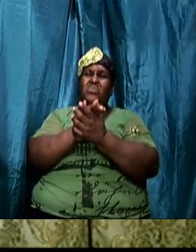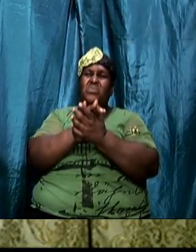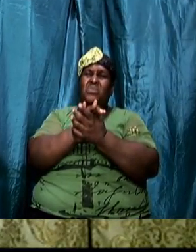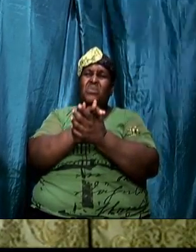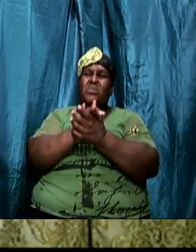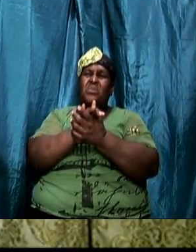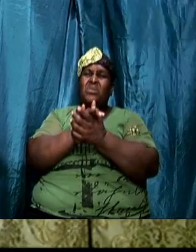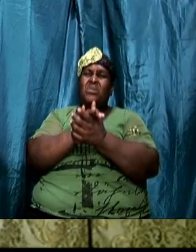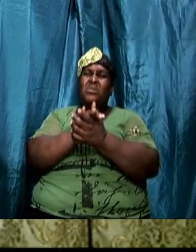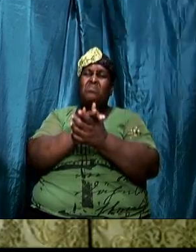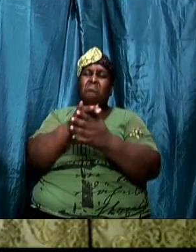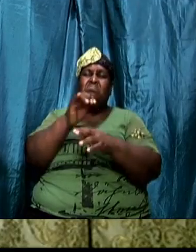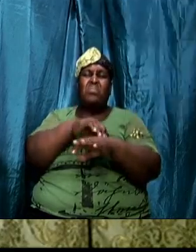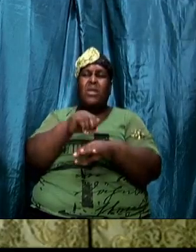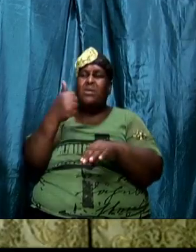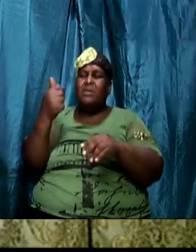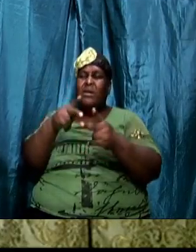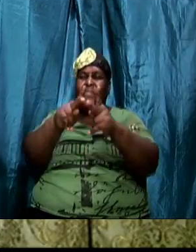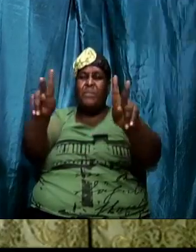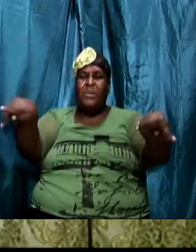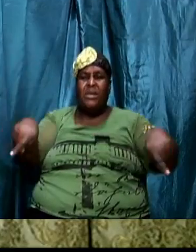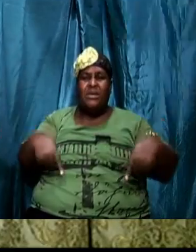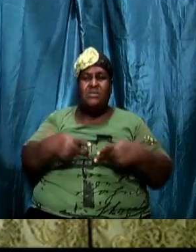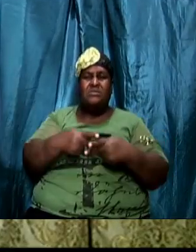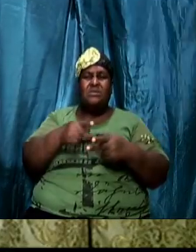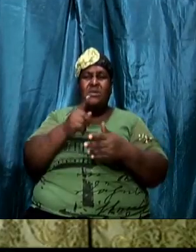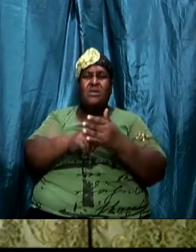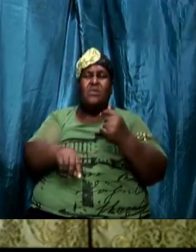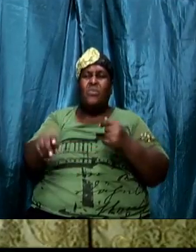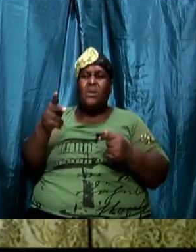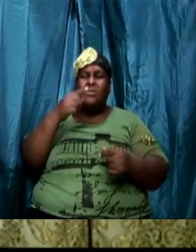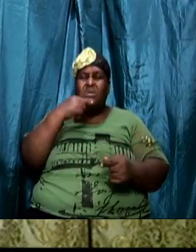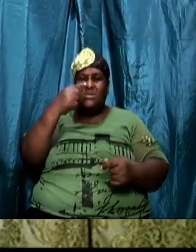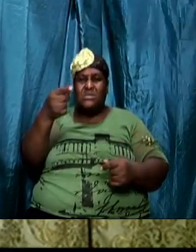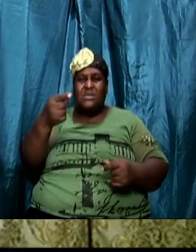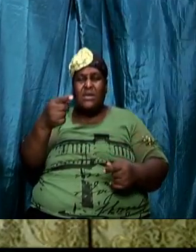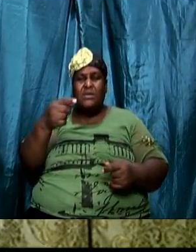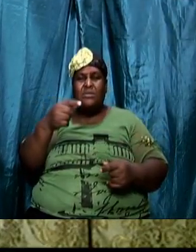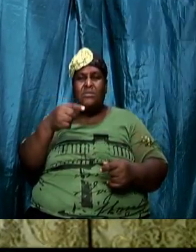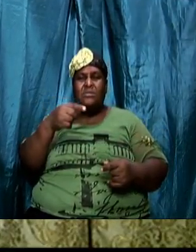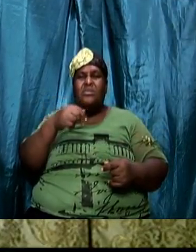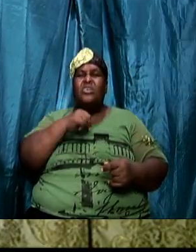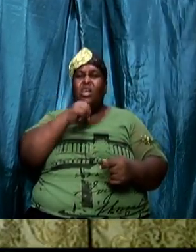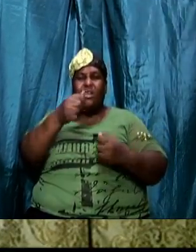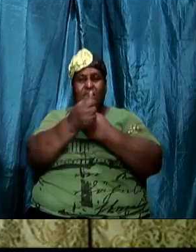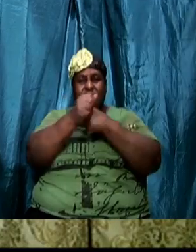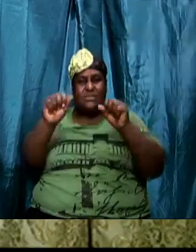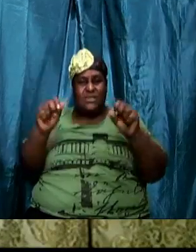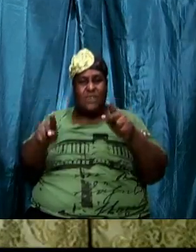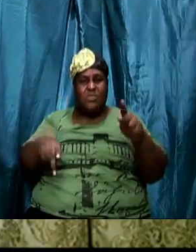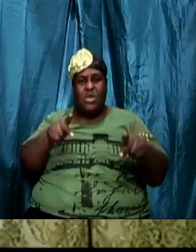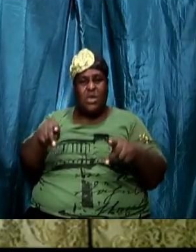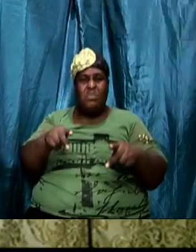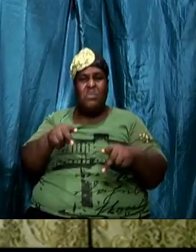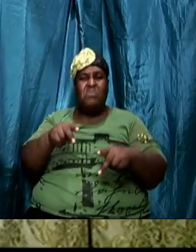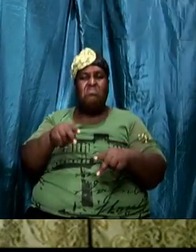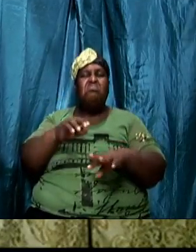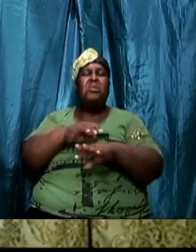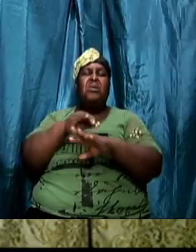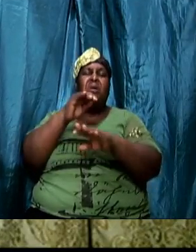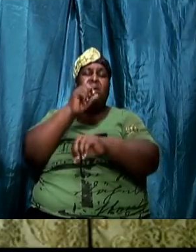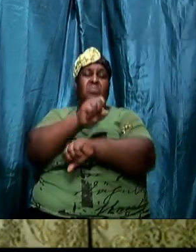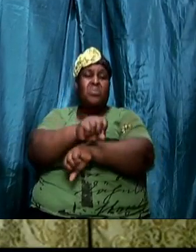at other places? What is it that we are saying to them at work? What is it that our